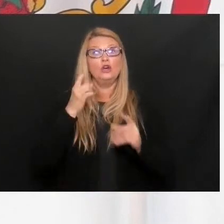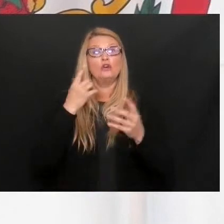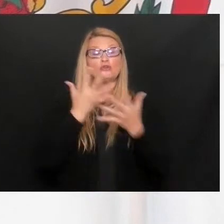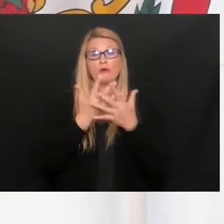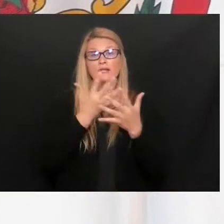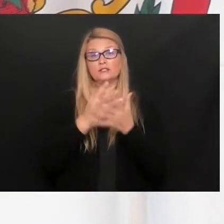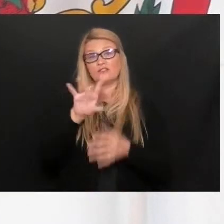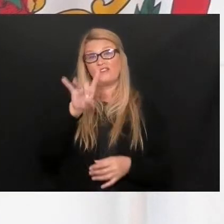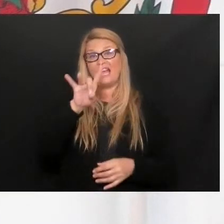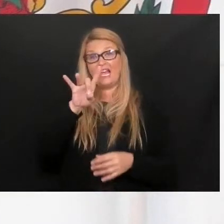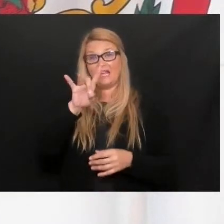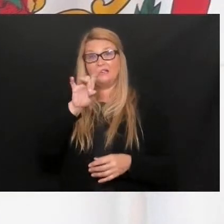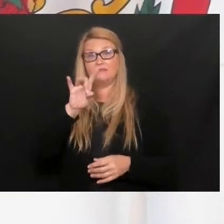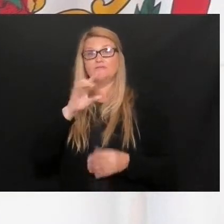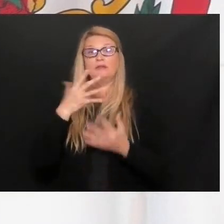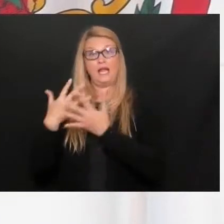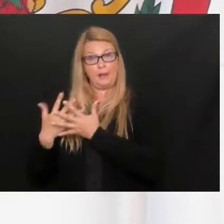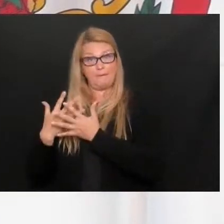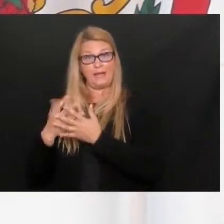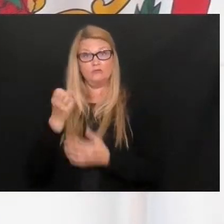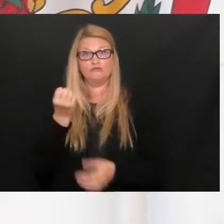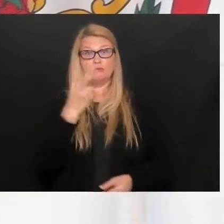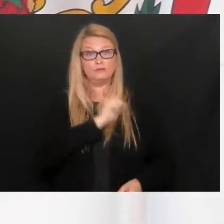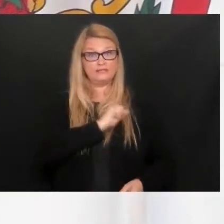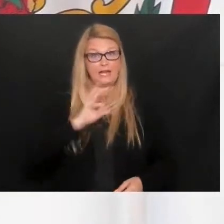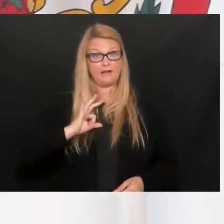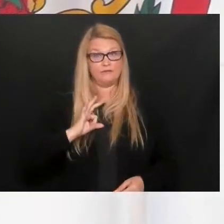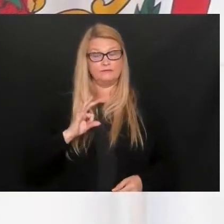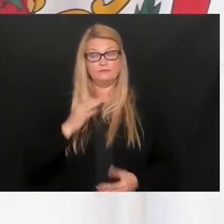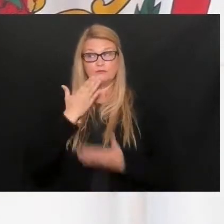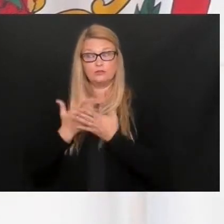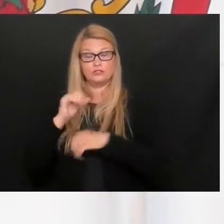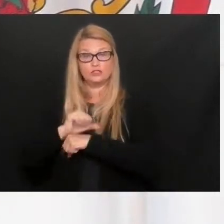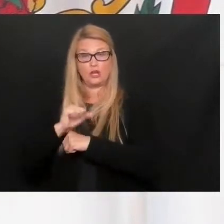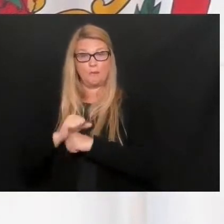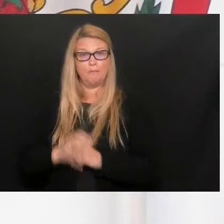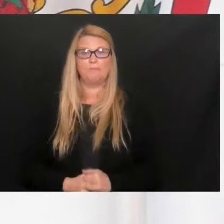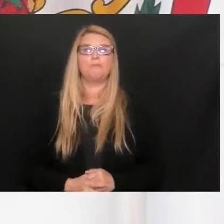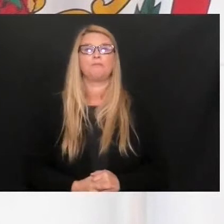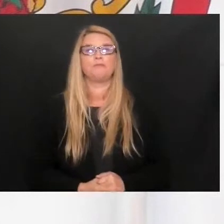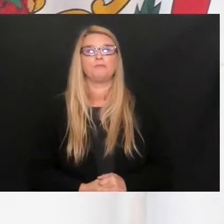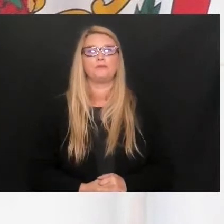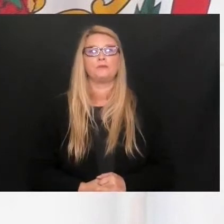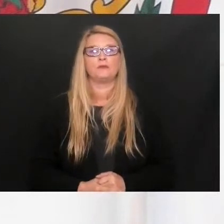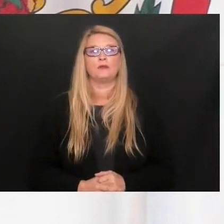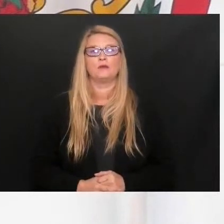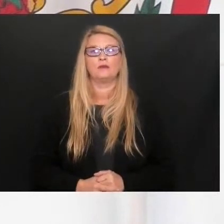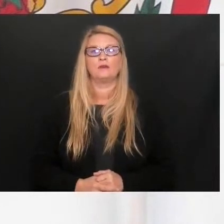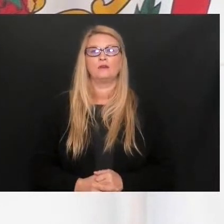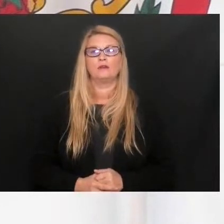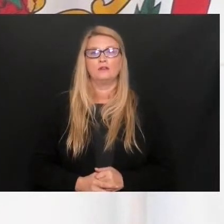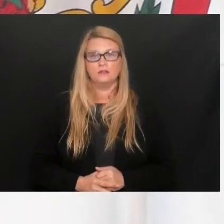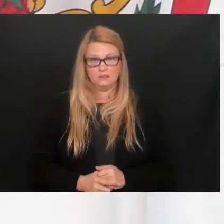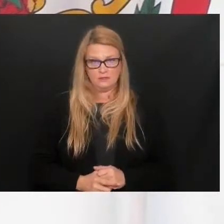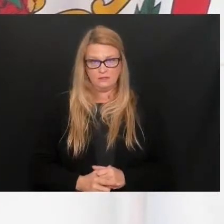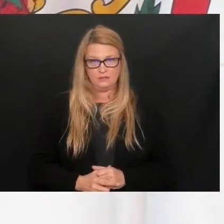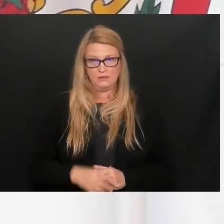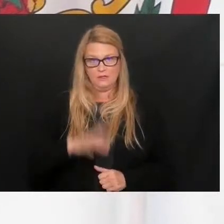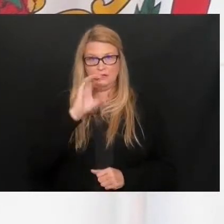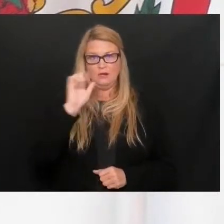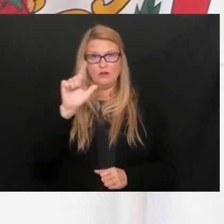inmate cases and 12 staff. Way to go, corrections. Great stuff. In our Call to Arms initiative that we did